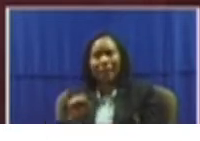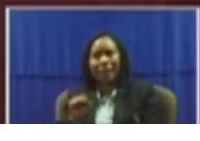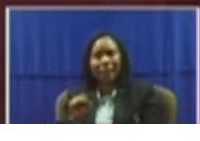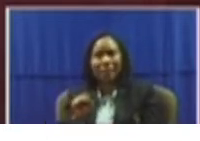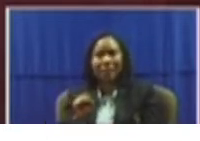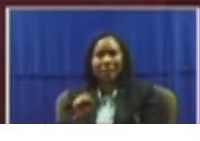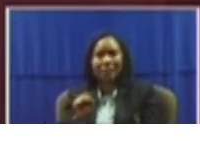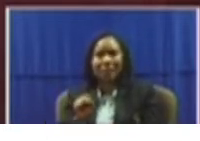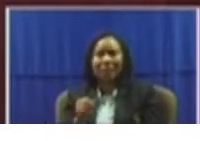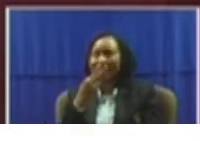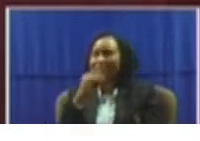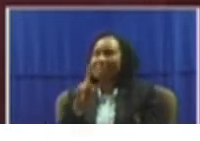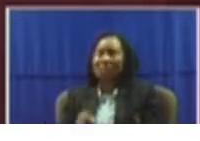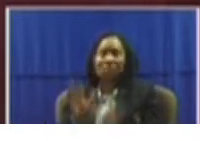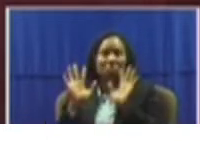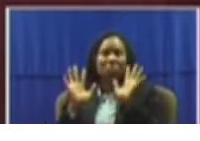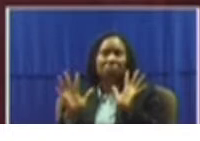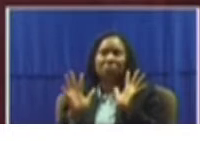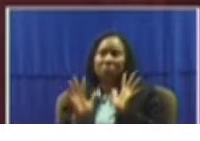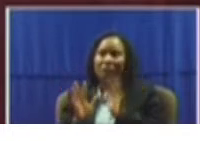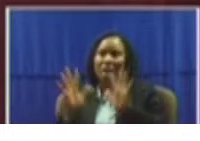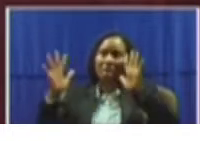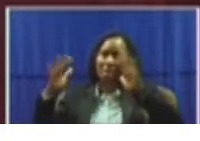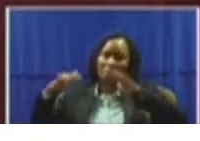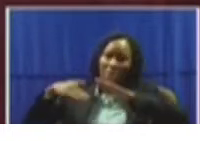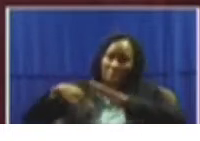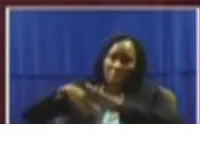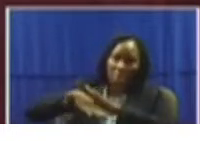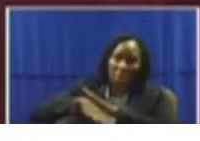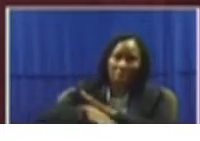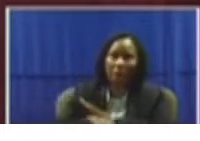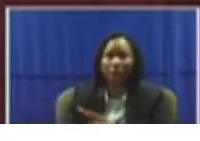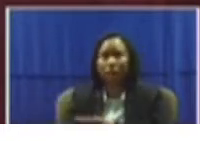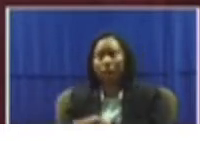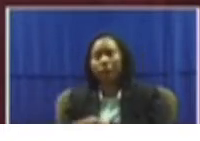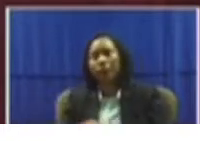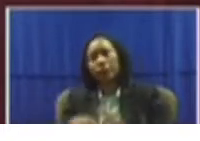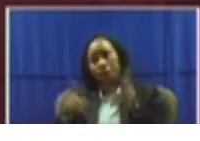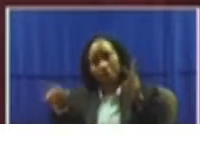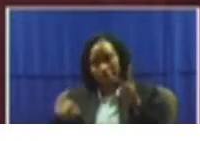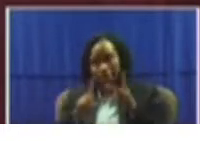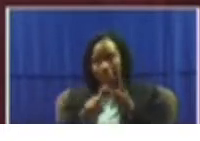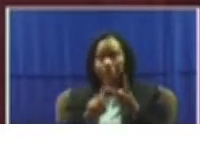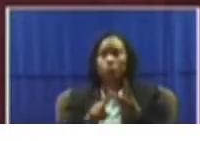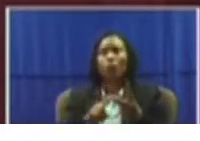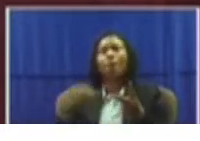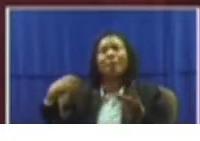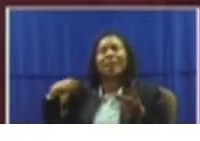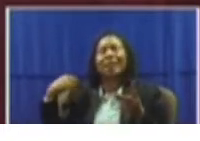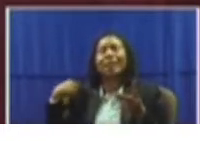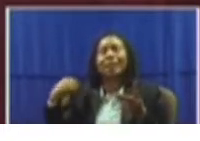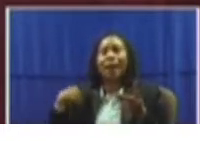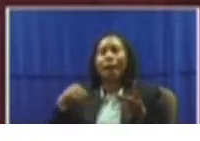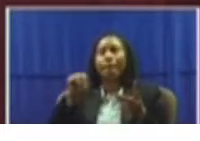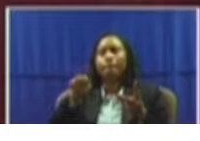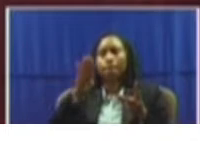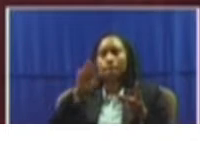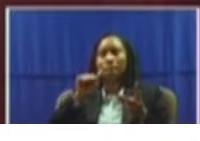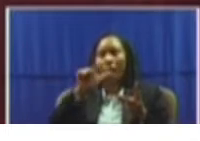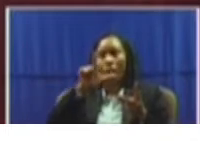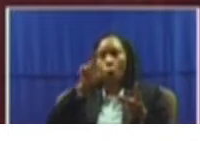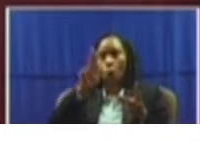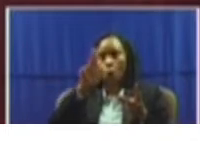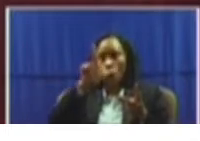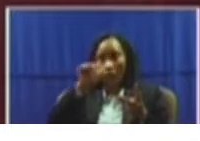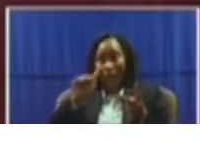dramatically eroded. Take Minister Fikile Mbalula. Under his